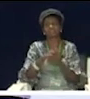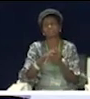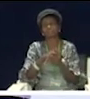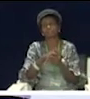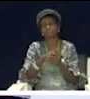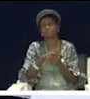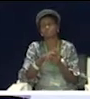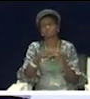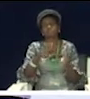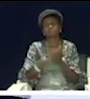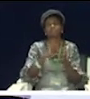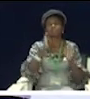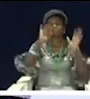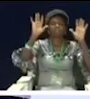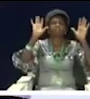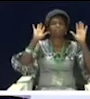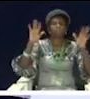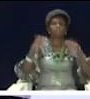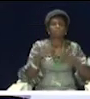That's good.